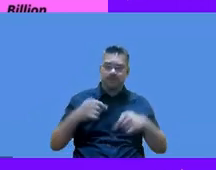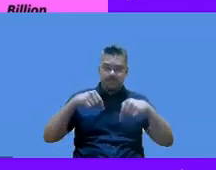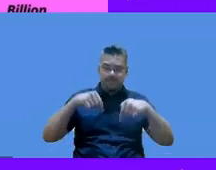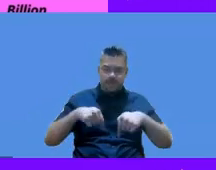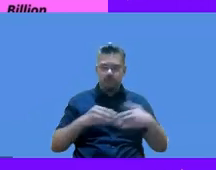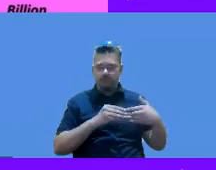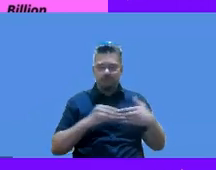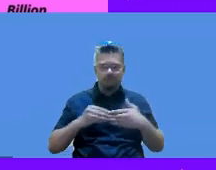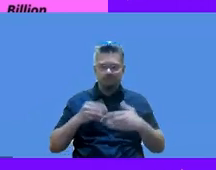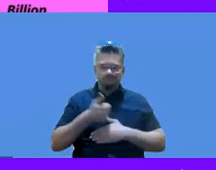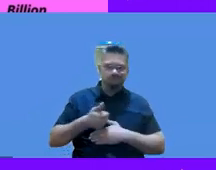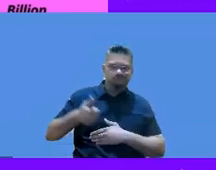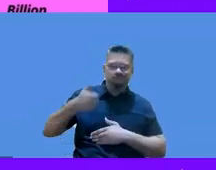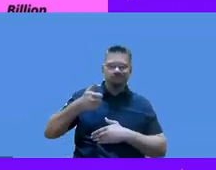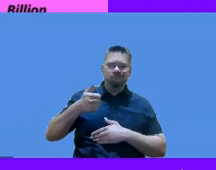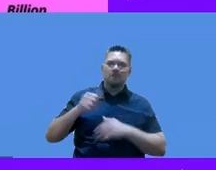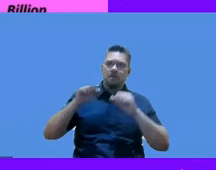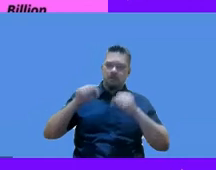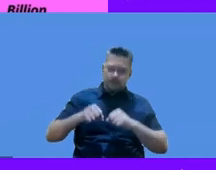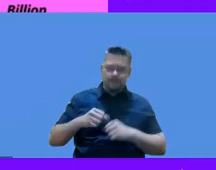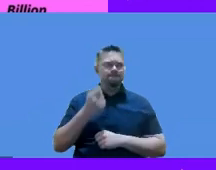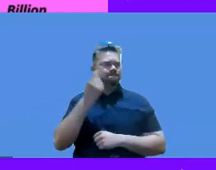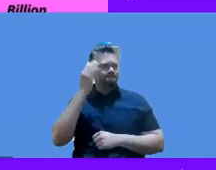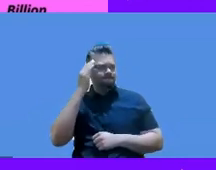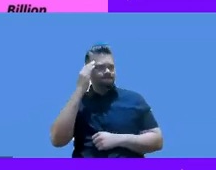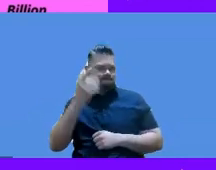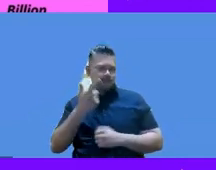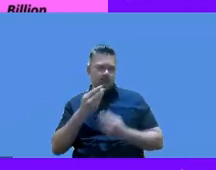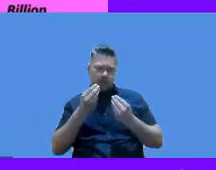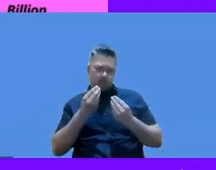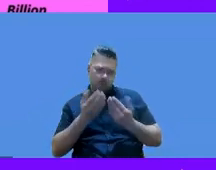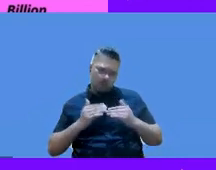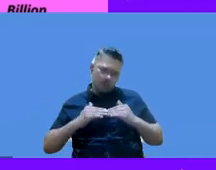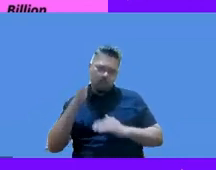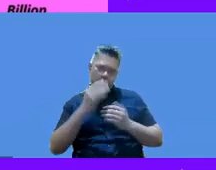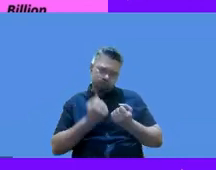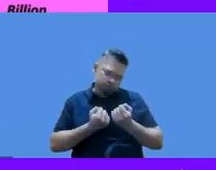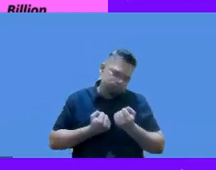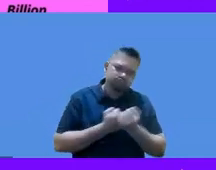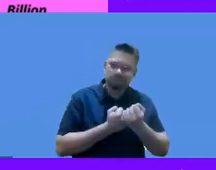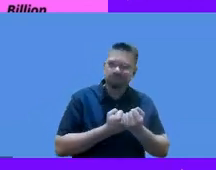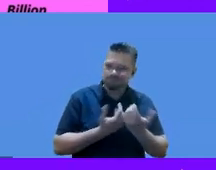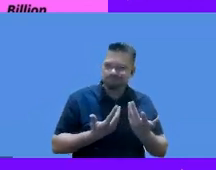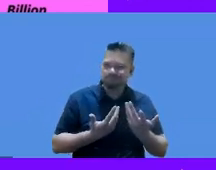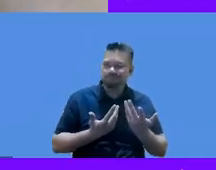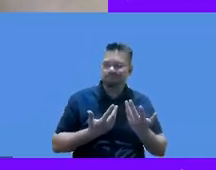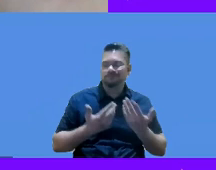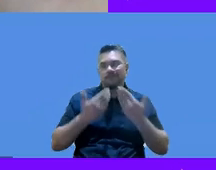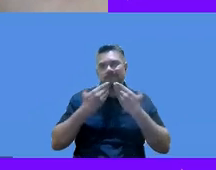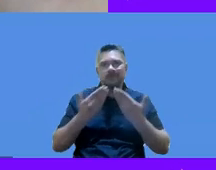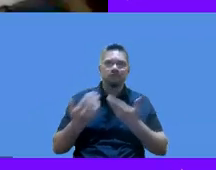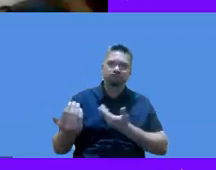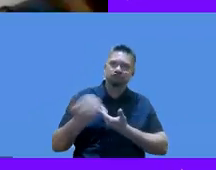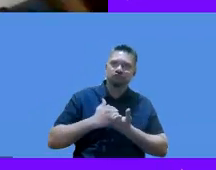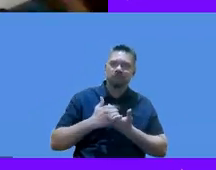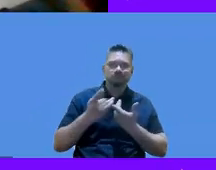remarks before we end up closing this event, because I think that policymaker perspective is so important on these issues. Yeah, thank